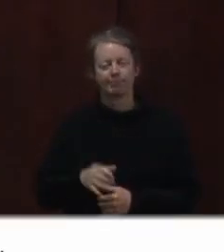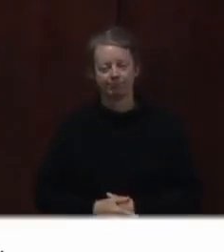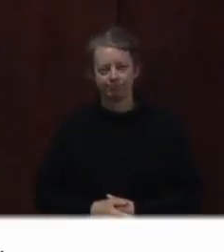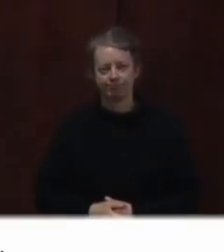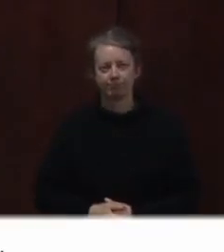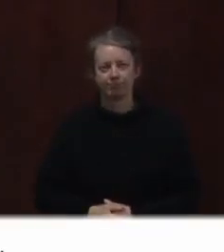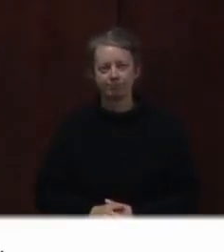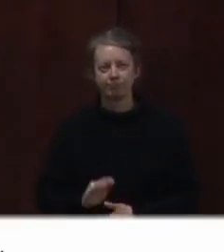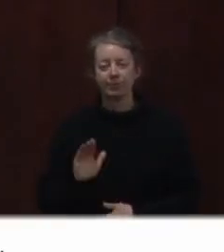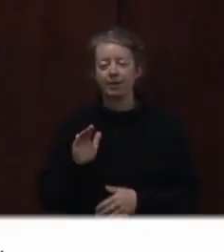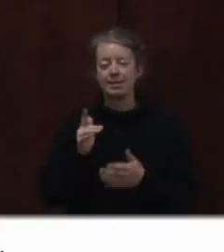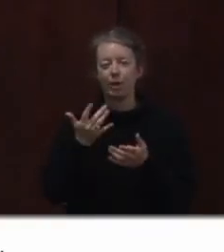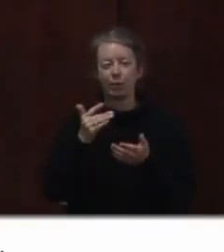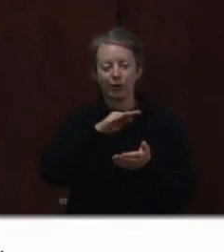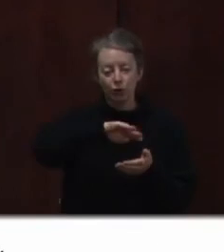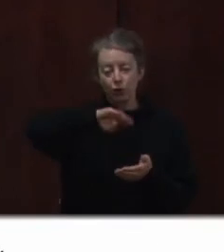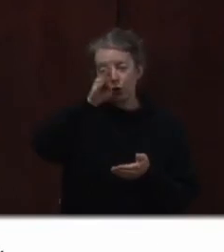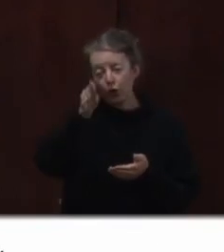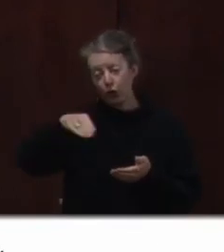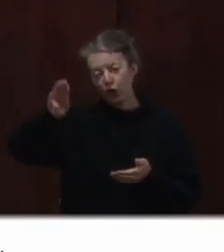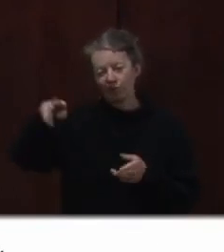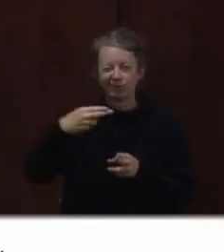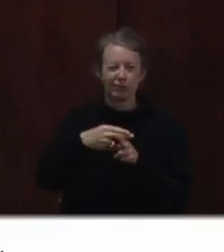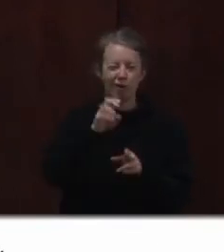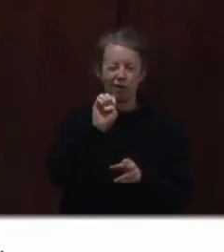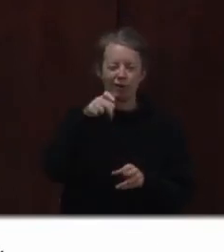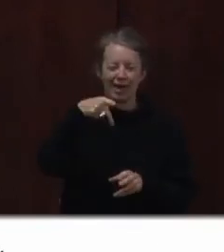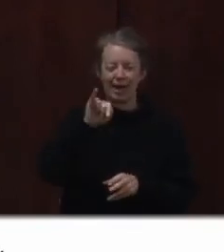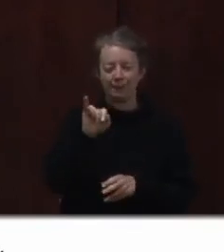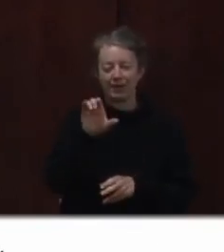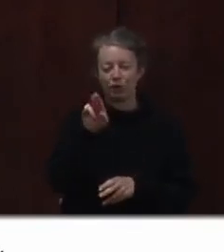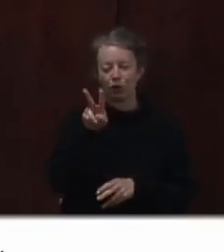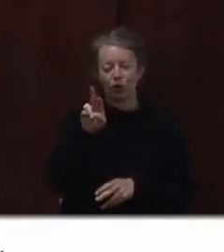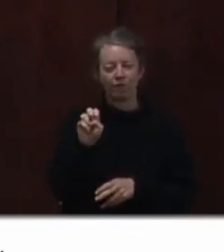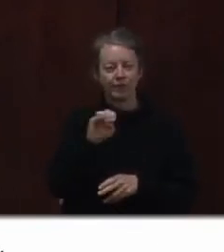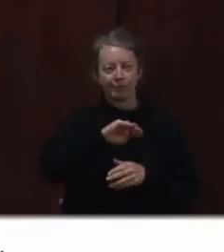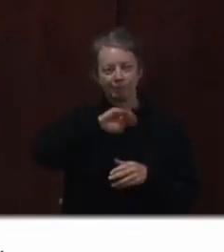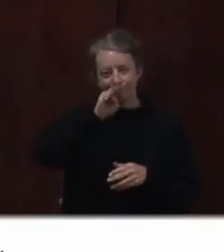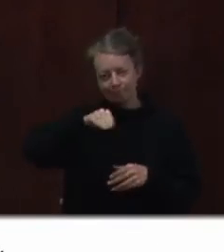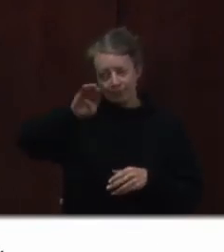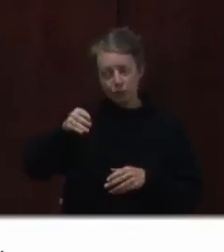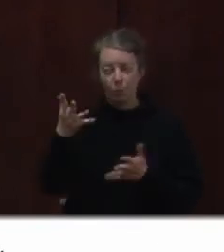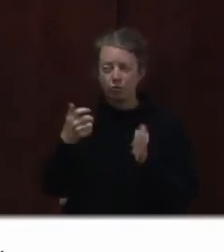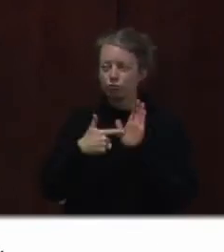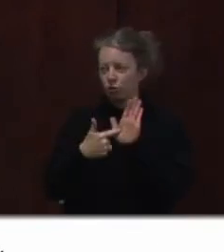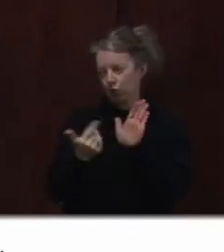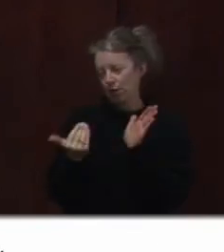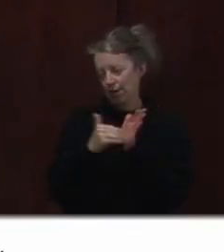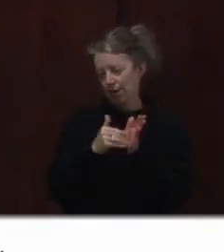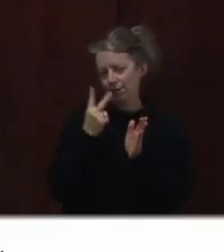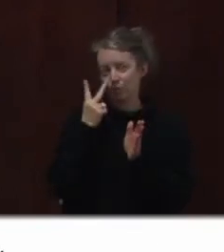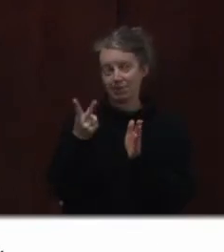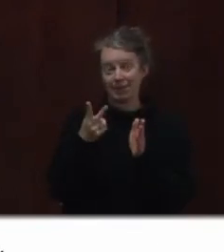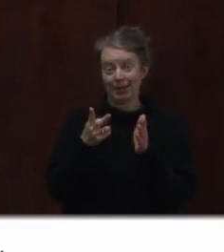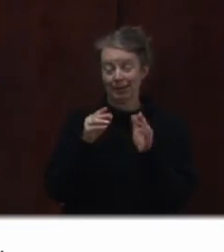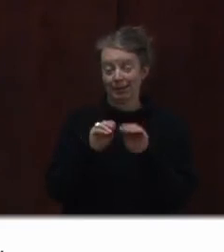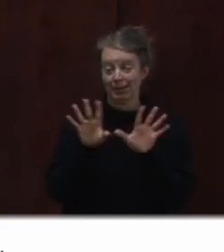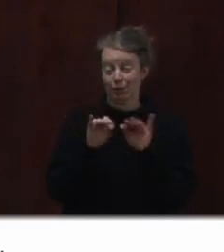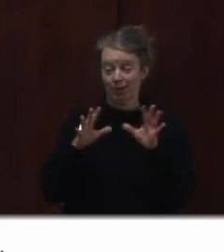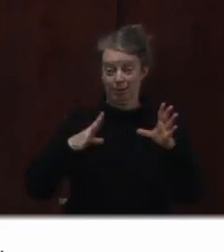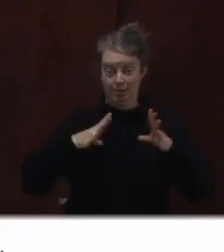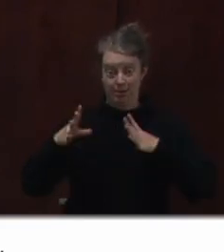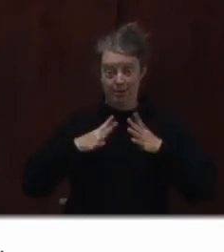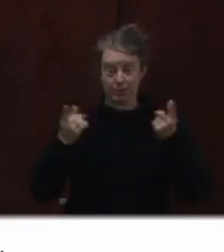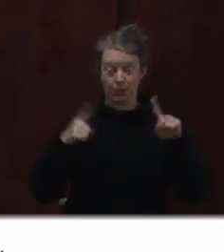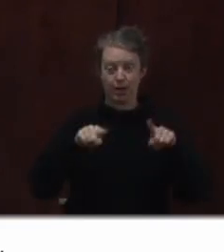Our Epi Curve, just wanted to show this again to you all, that clearly there's that holiday surge